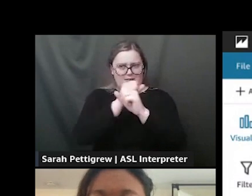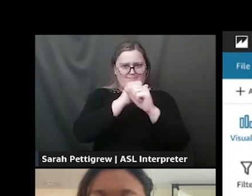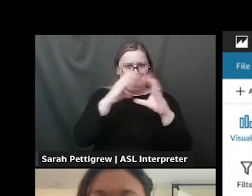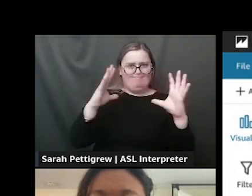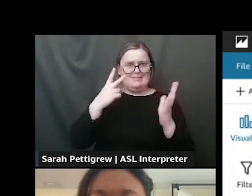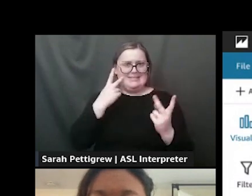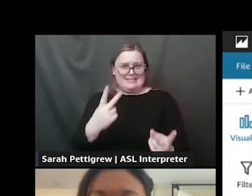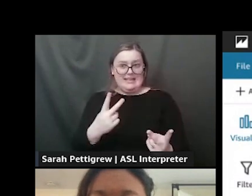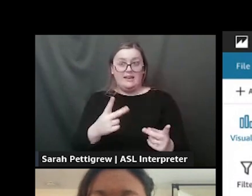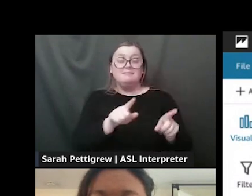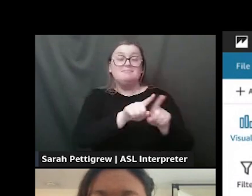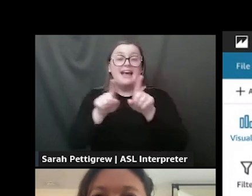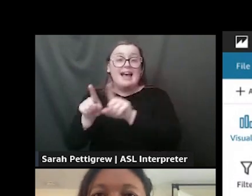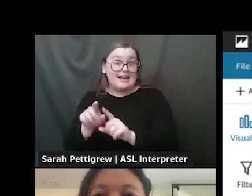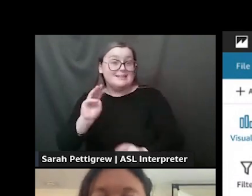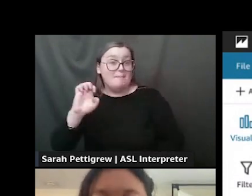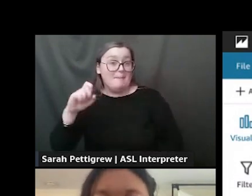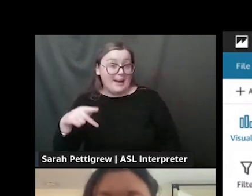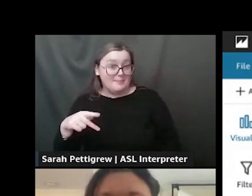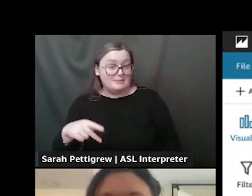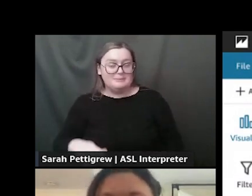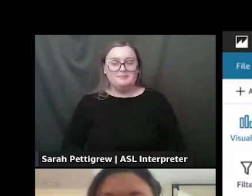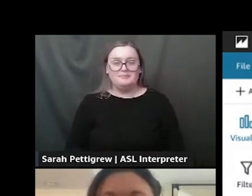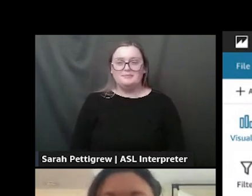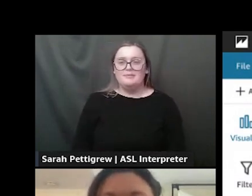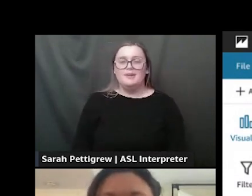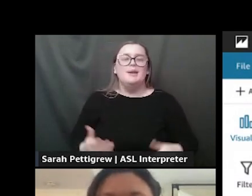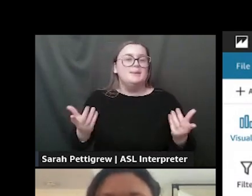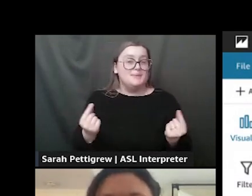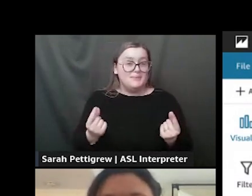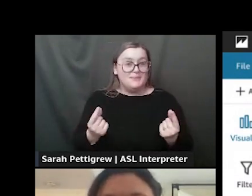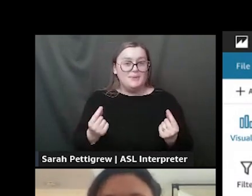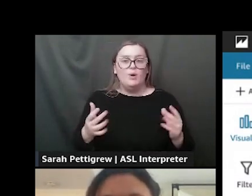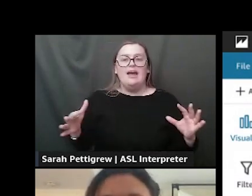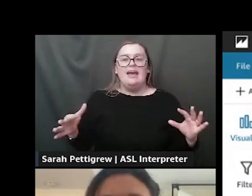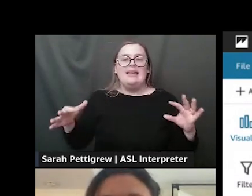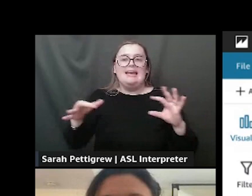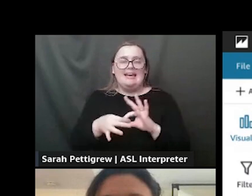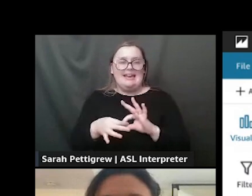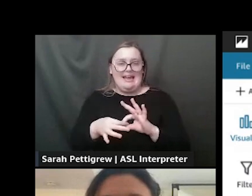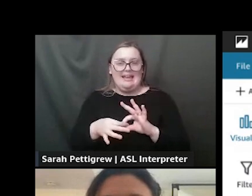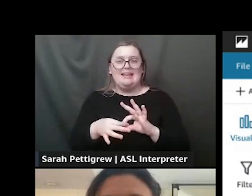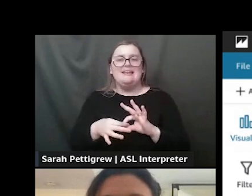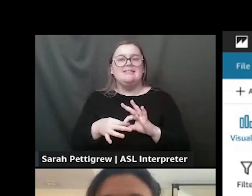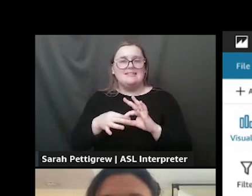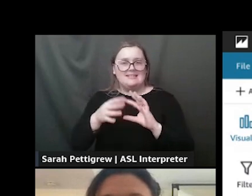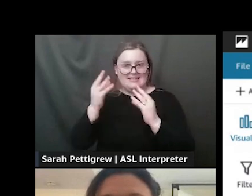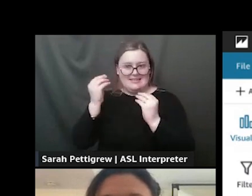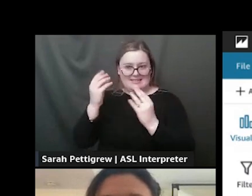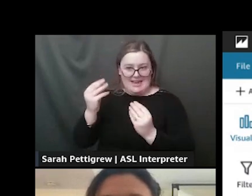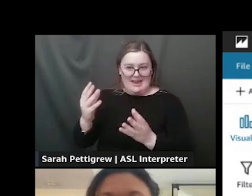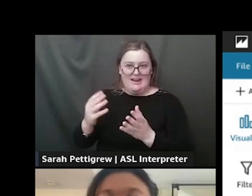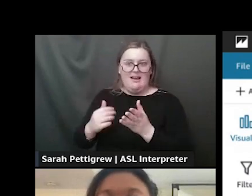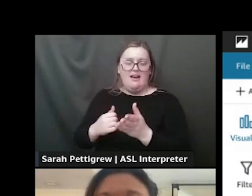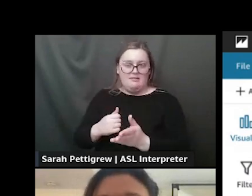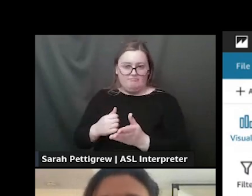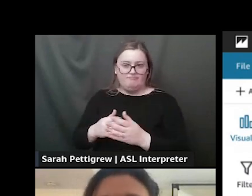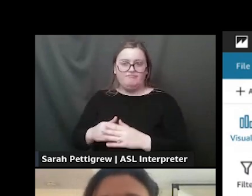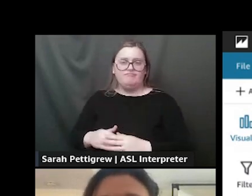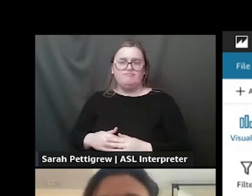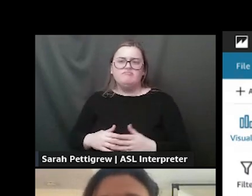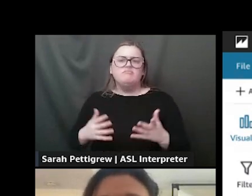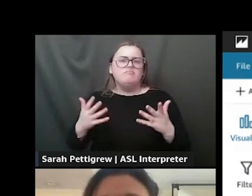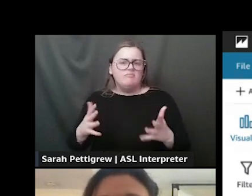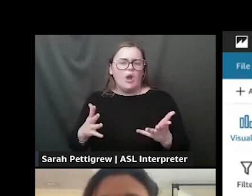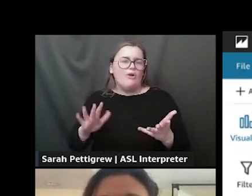map. So what this is going to do is it's going to connect to the data that I've got, that I've already sort of